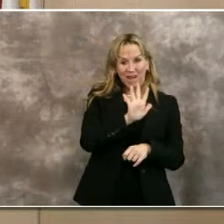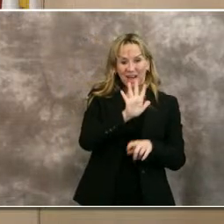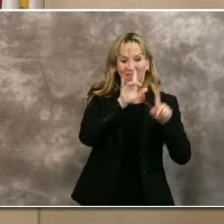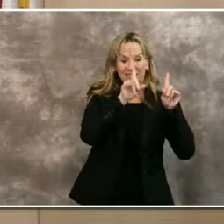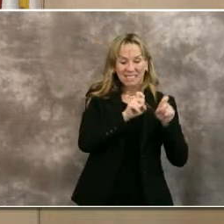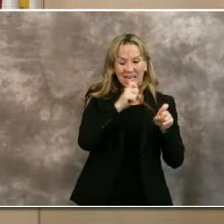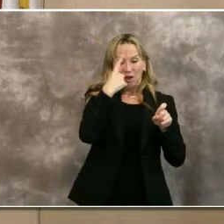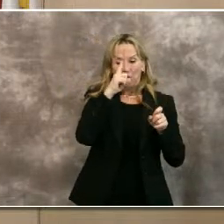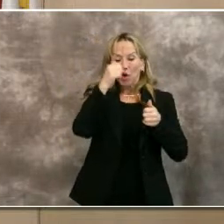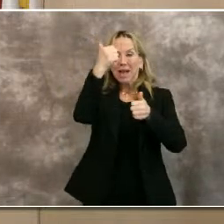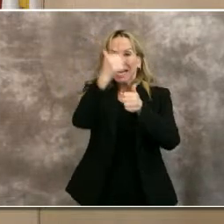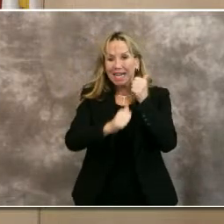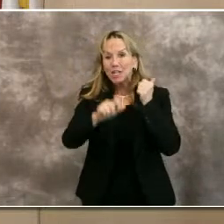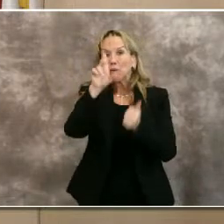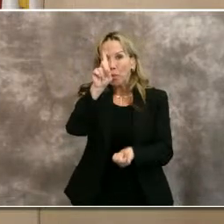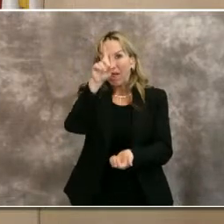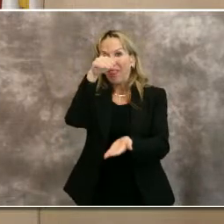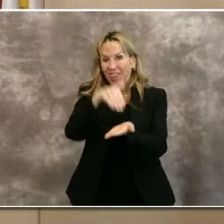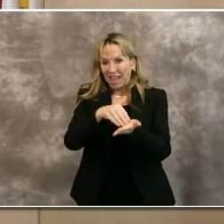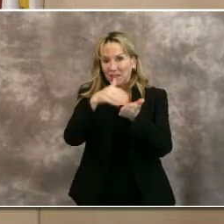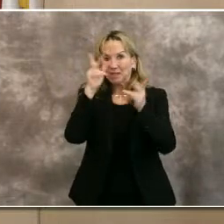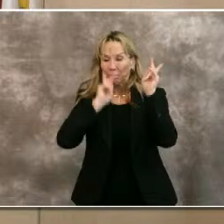which is 4,950.